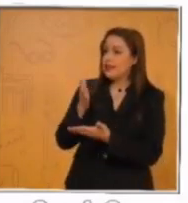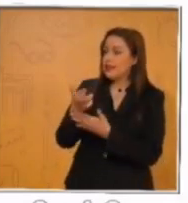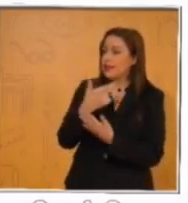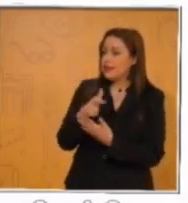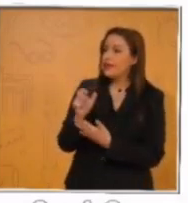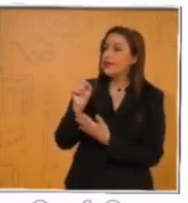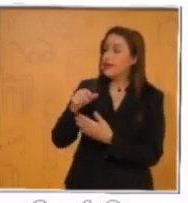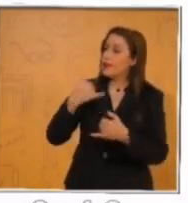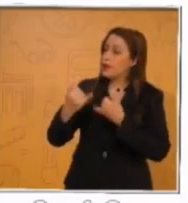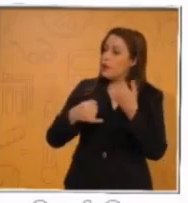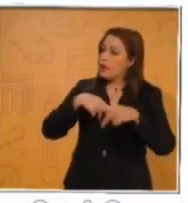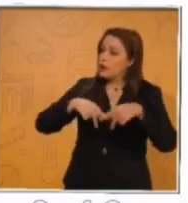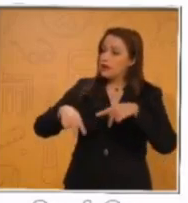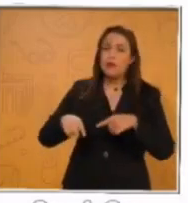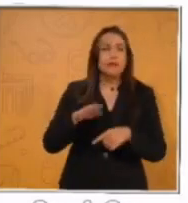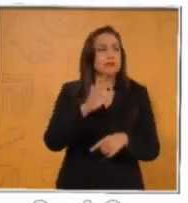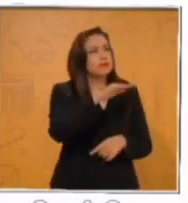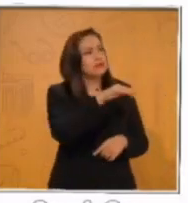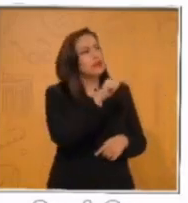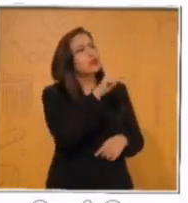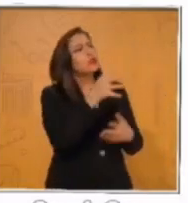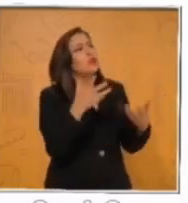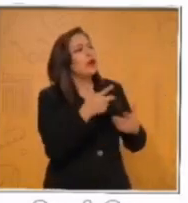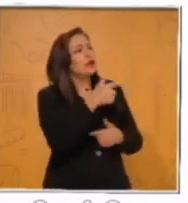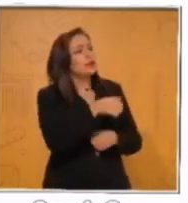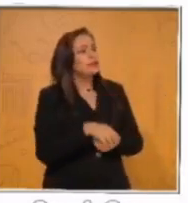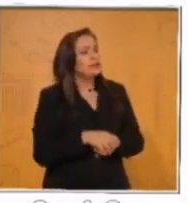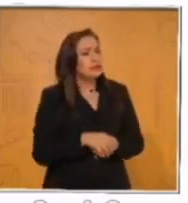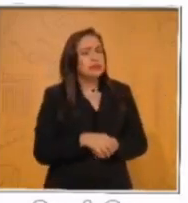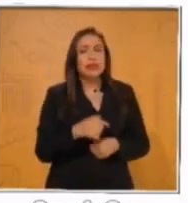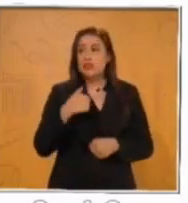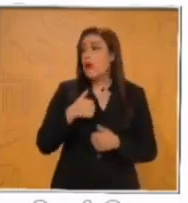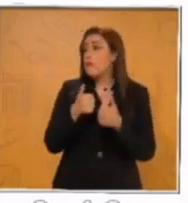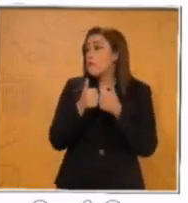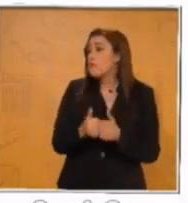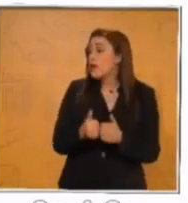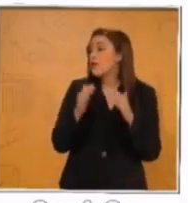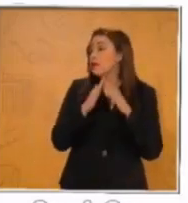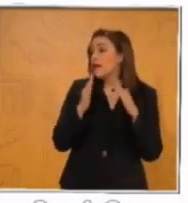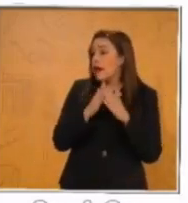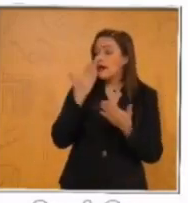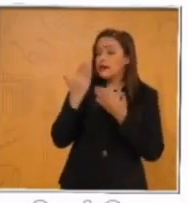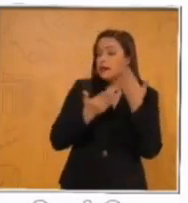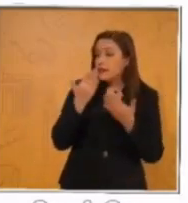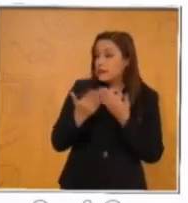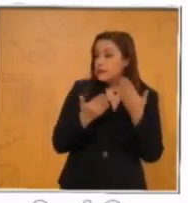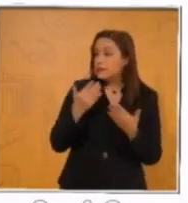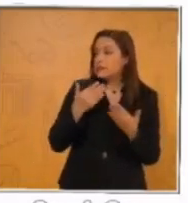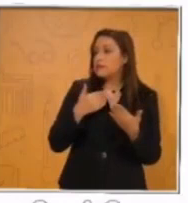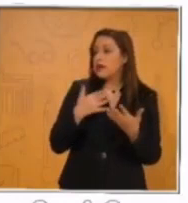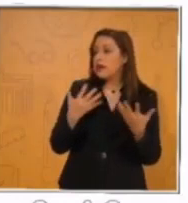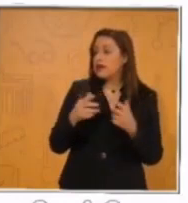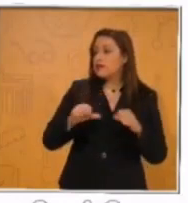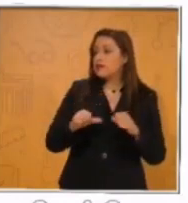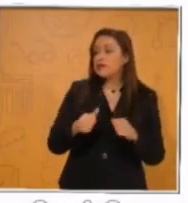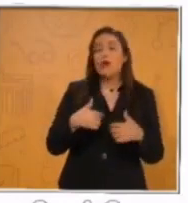soccer. What did you do? I stayed home and studied for my tests. Poor